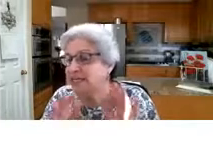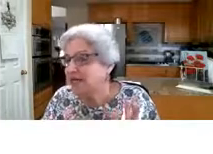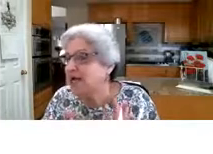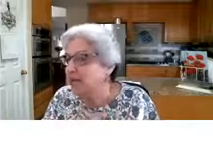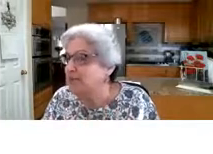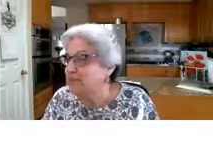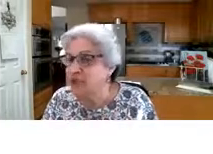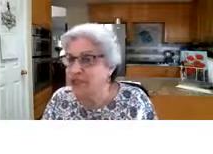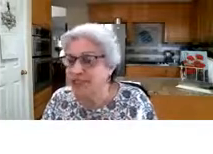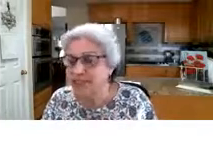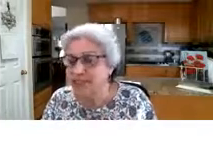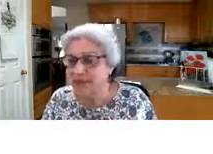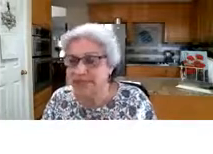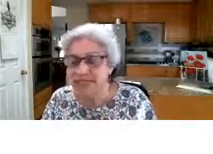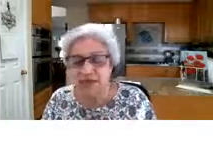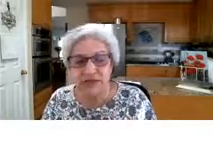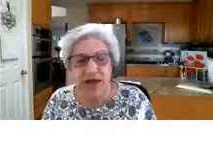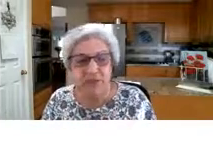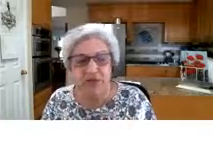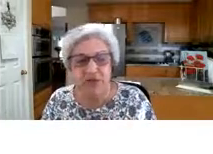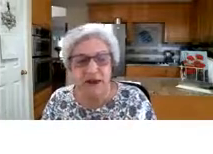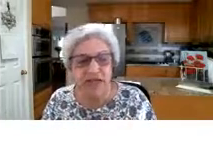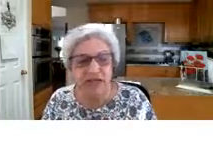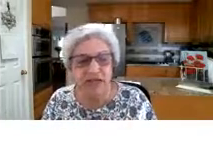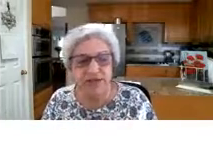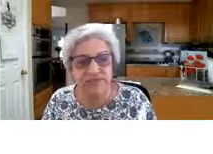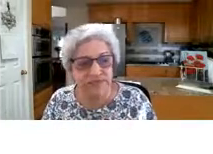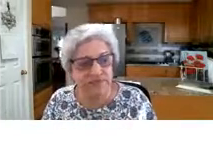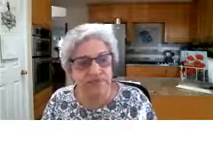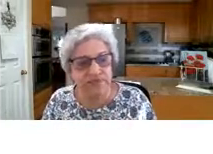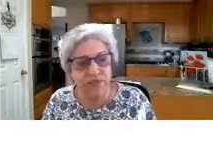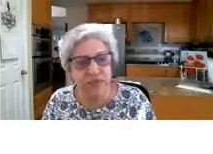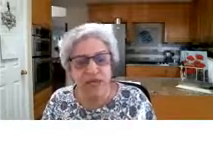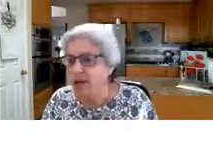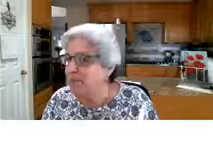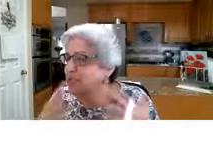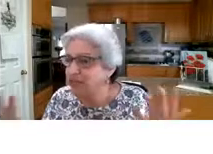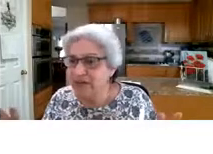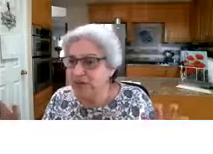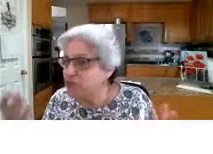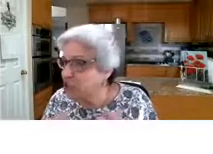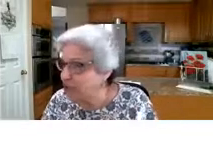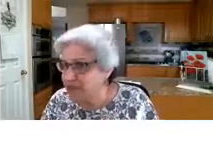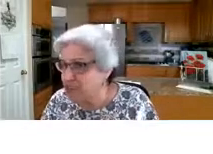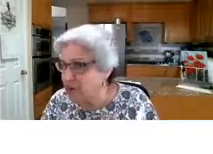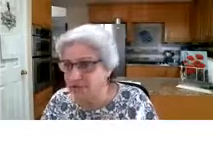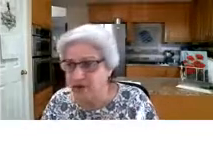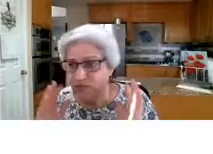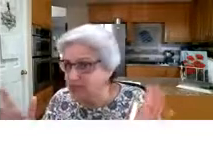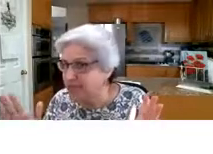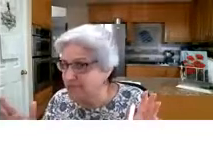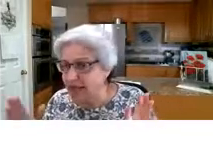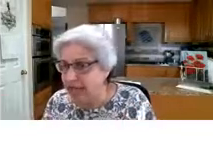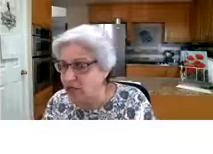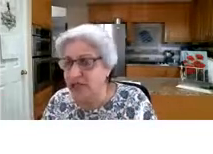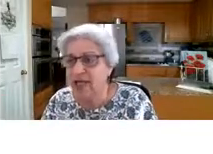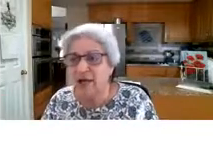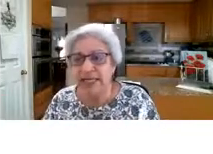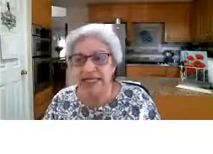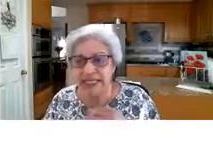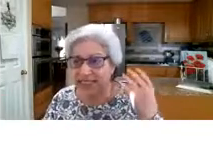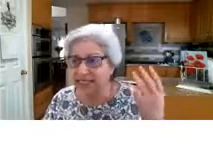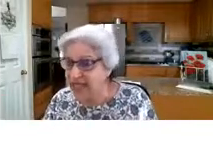appointment. So it sends out little helpful reminders. But even if you don't have a smartphone, doesn't